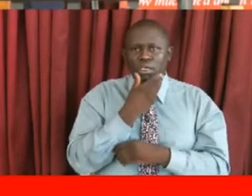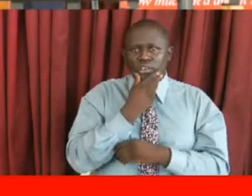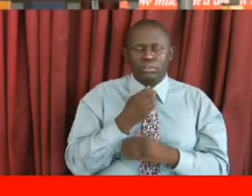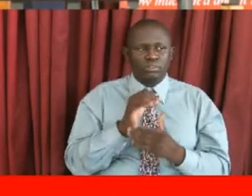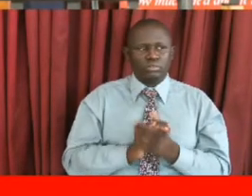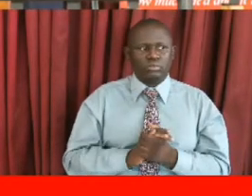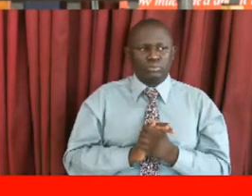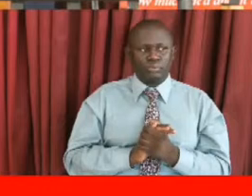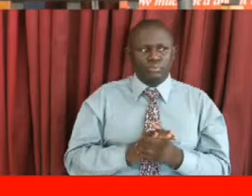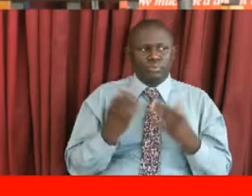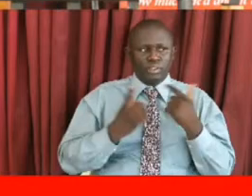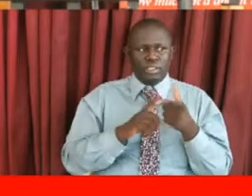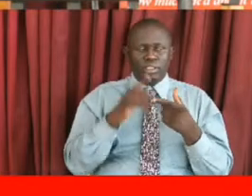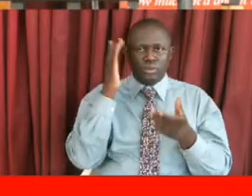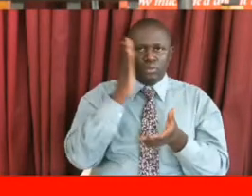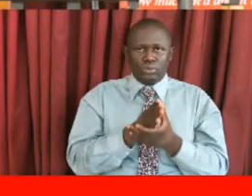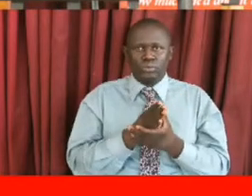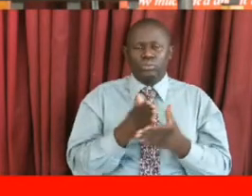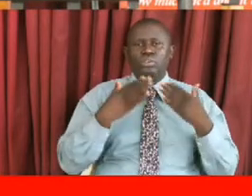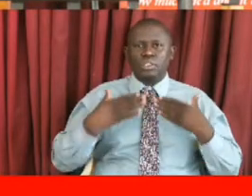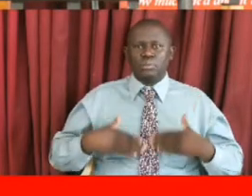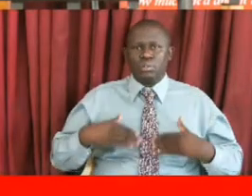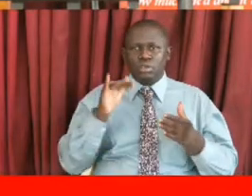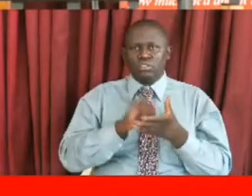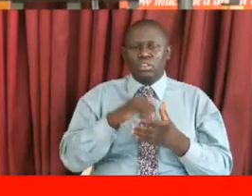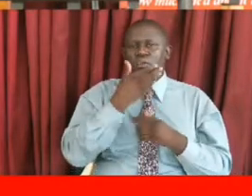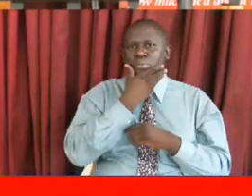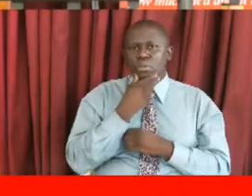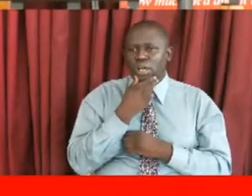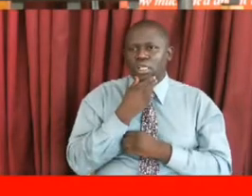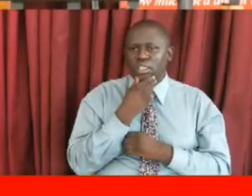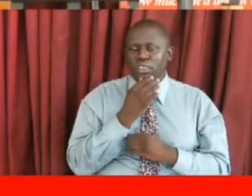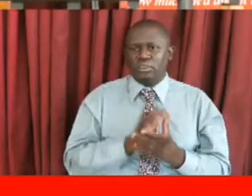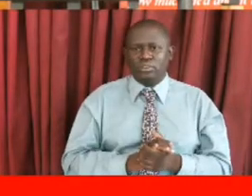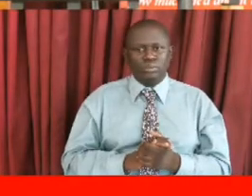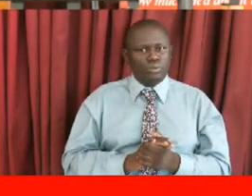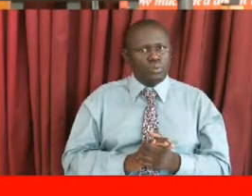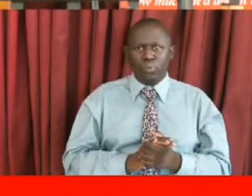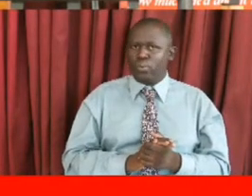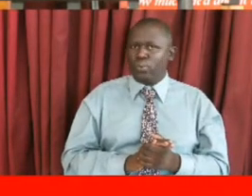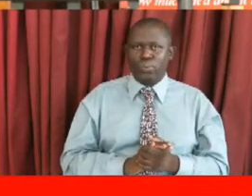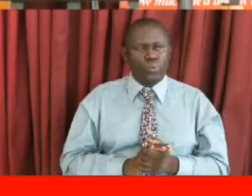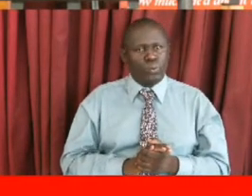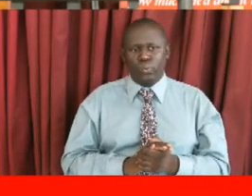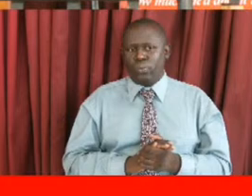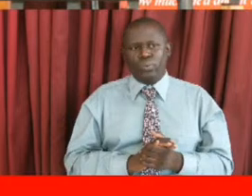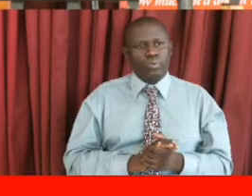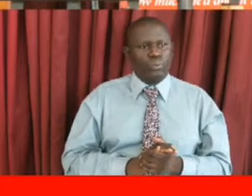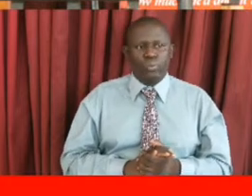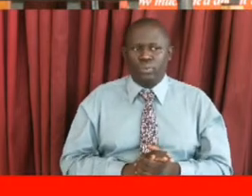man the body of that man in a graveyard